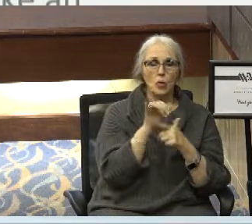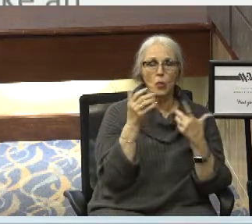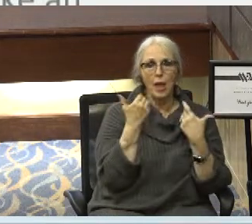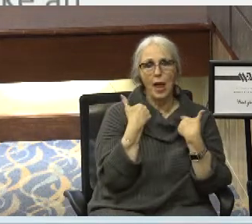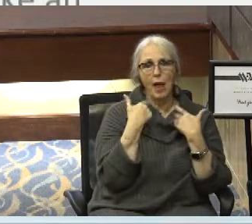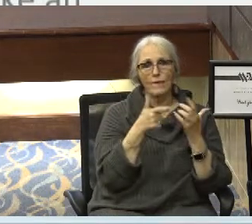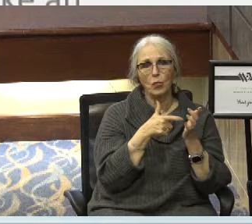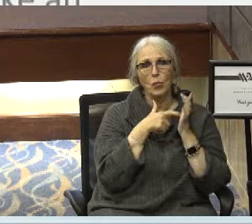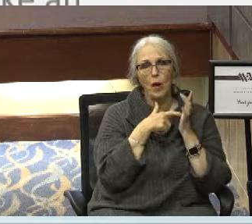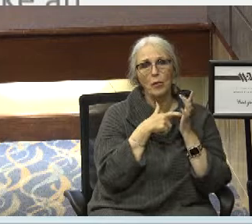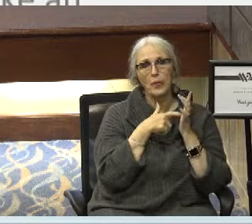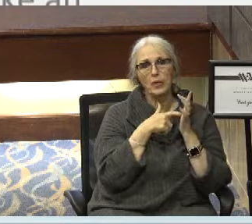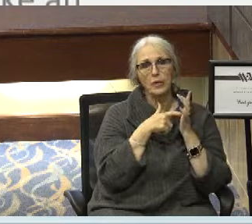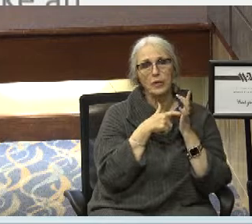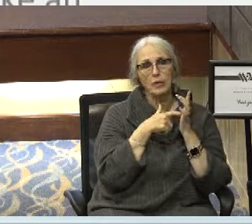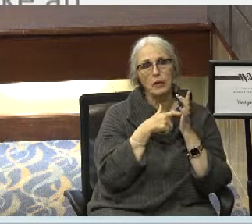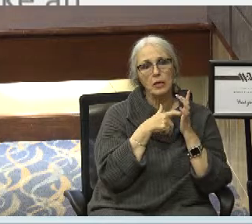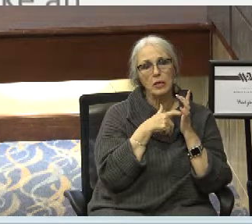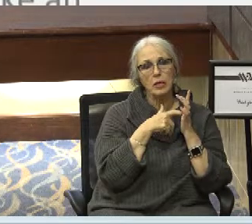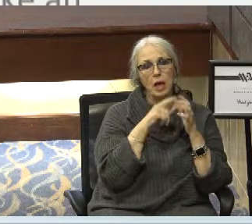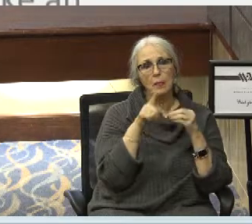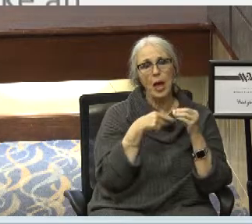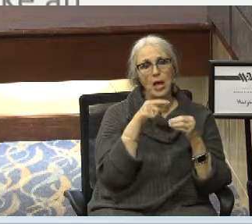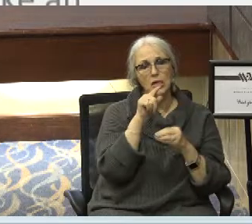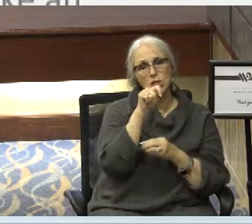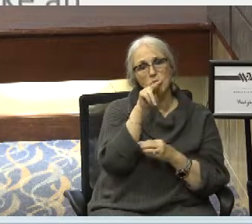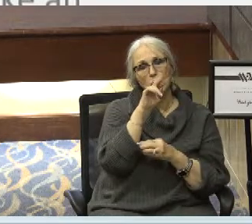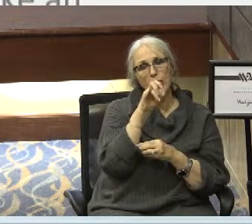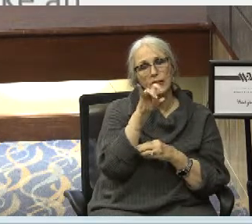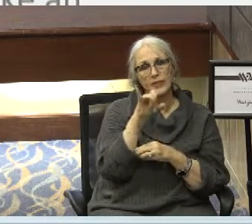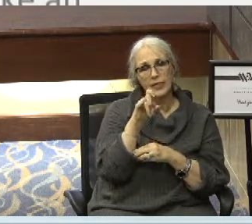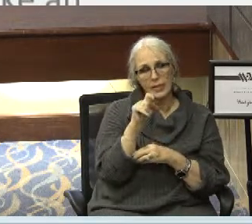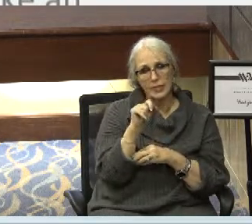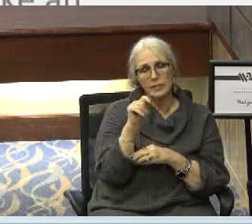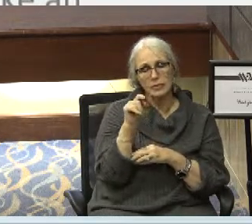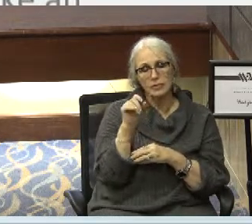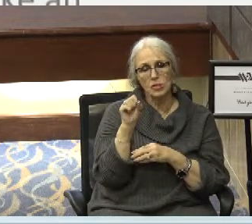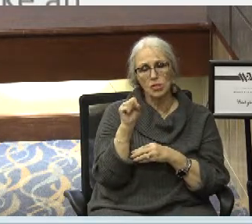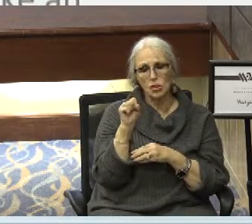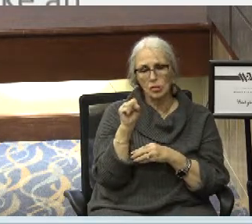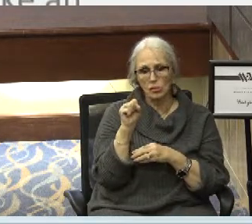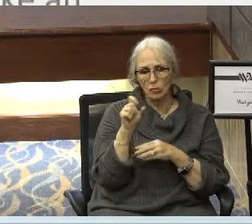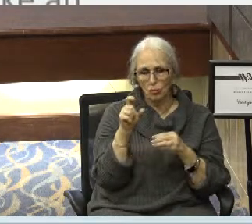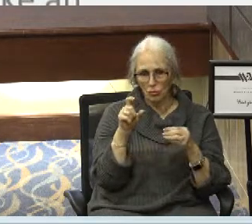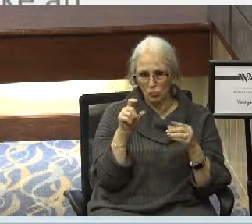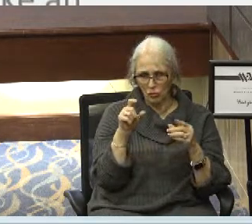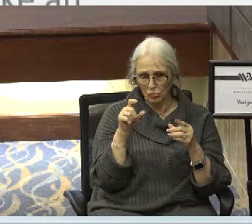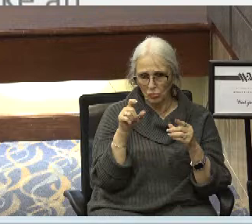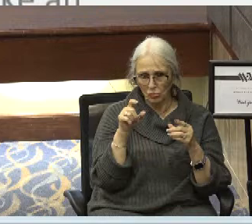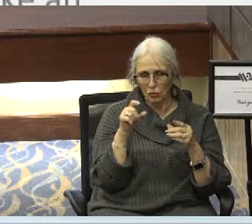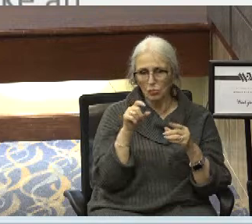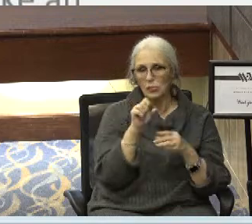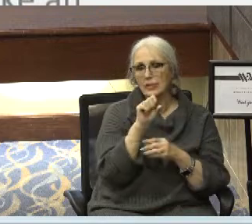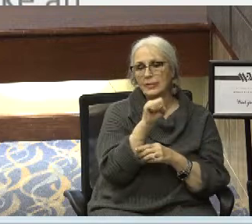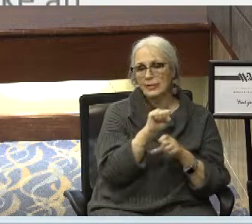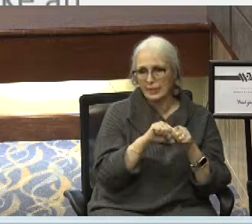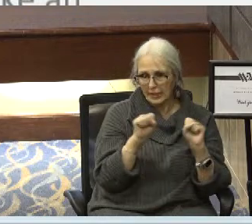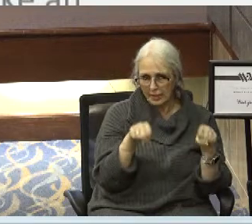a requirement in there about a transit stop shall be constructed in accordance with the City of Waco transit system